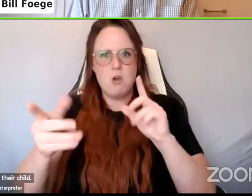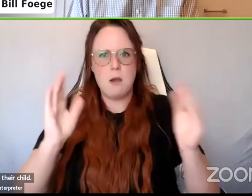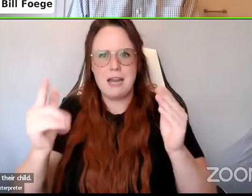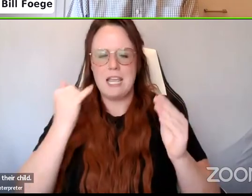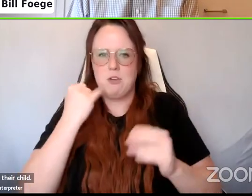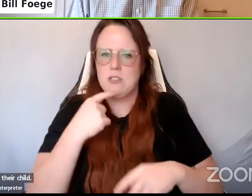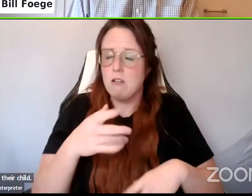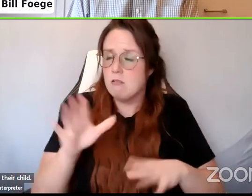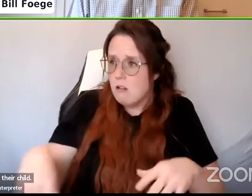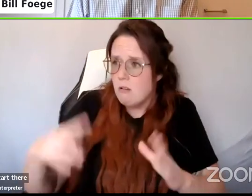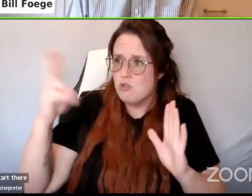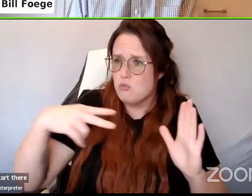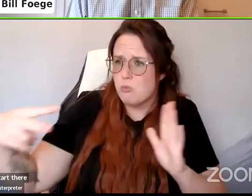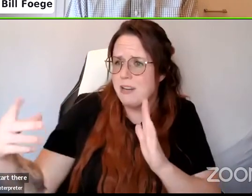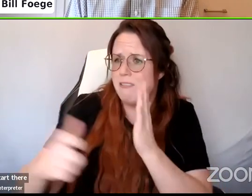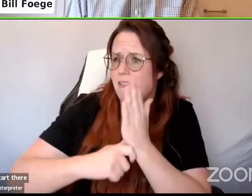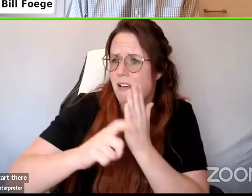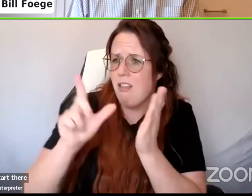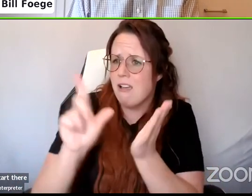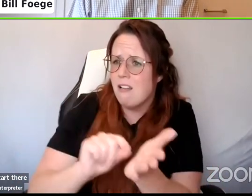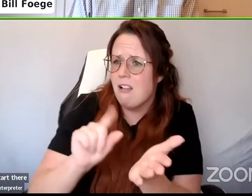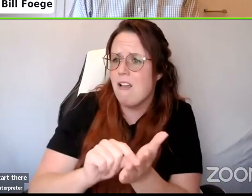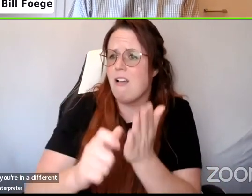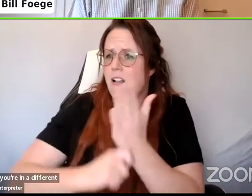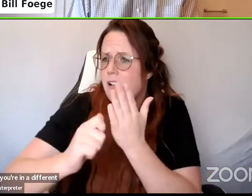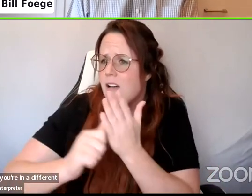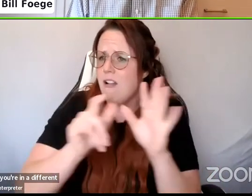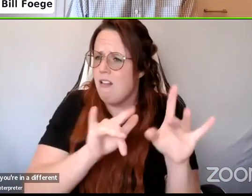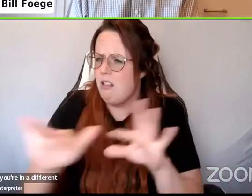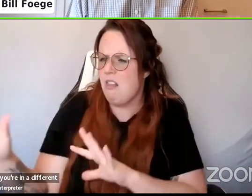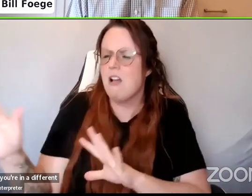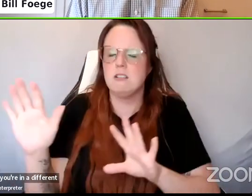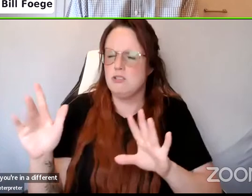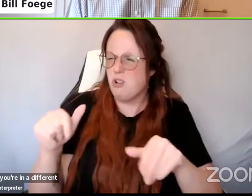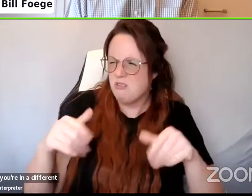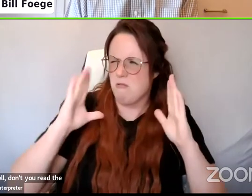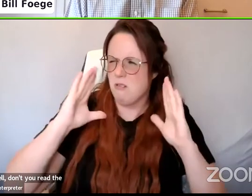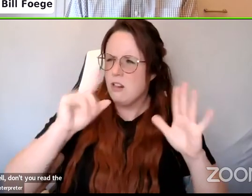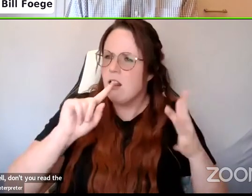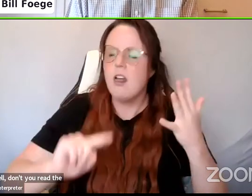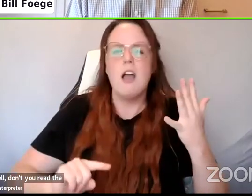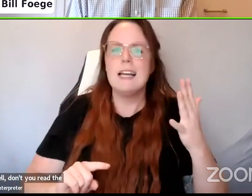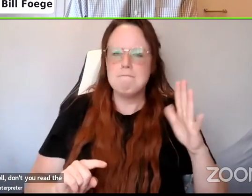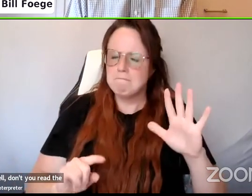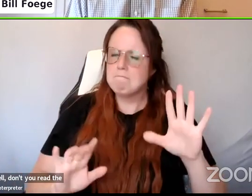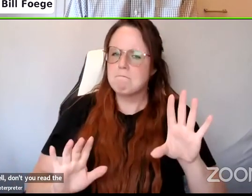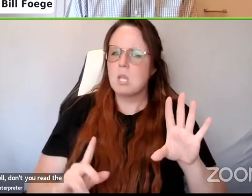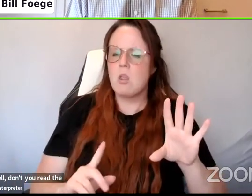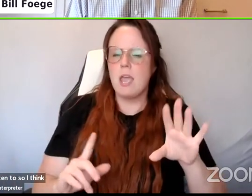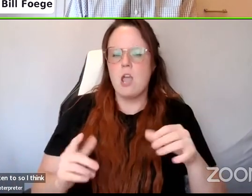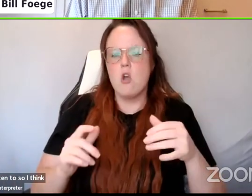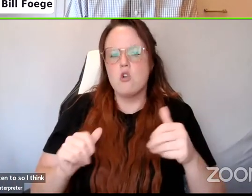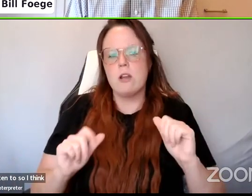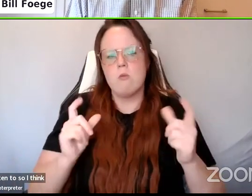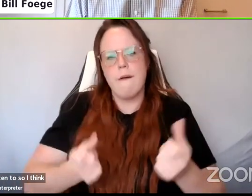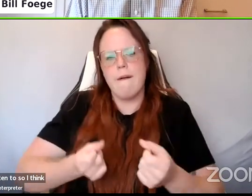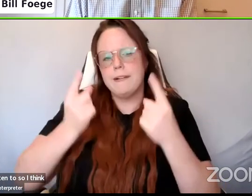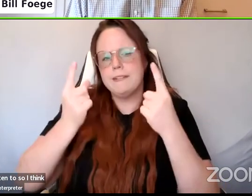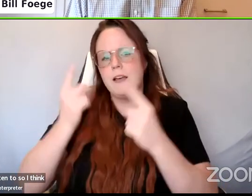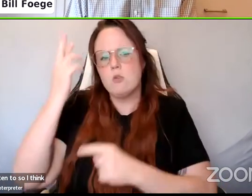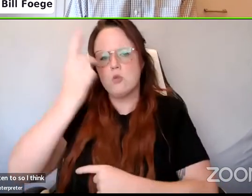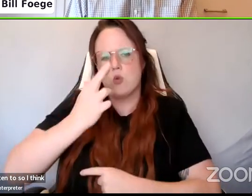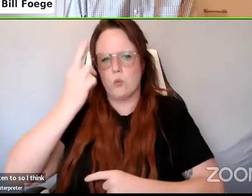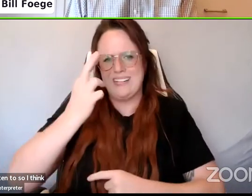don't you read the literature or don't you listen to so I think uh understanding that there's a reason why people